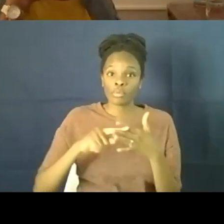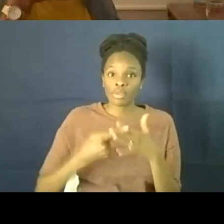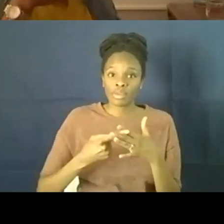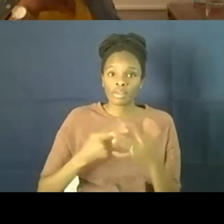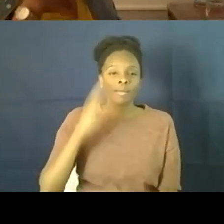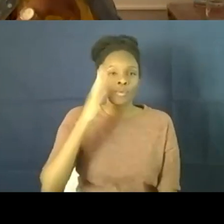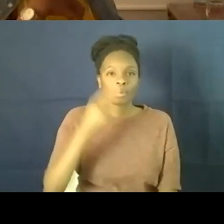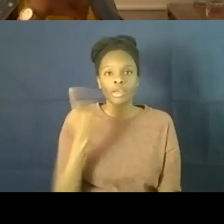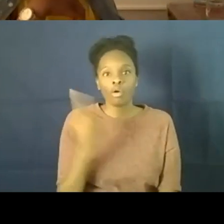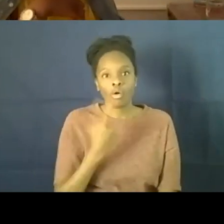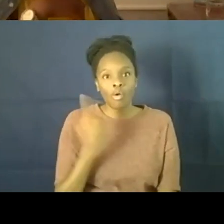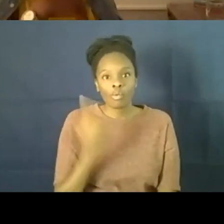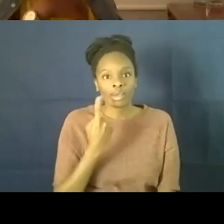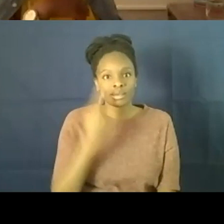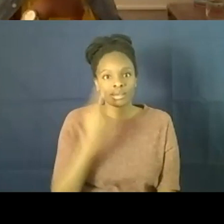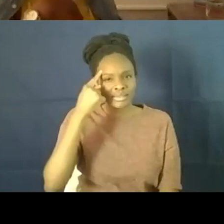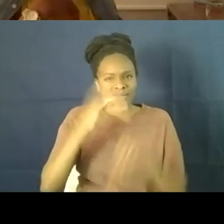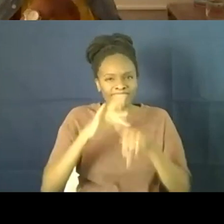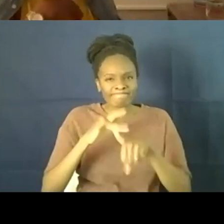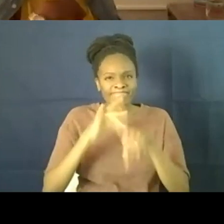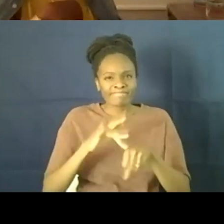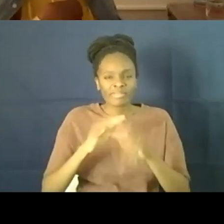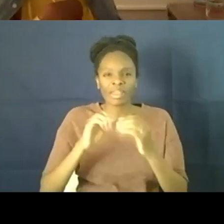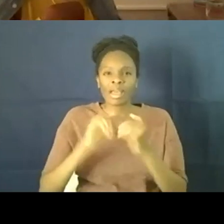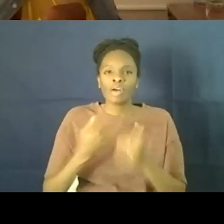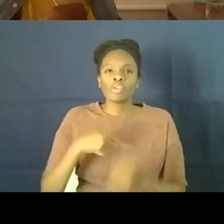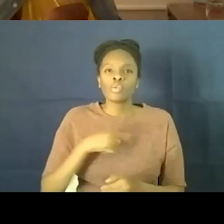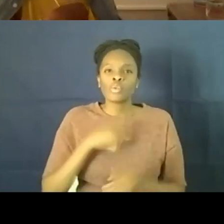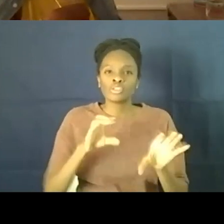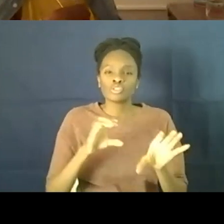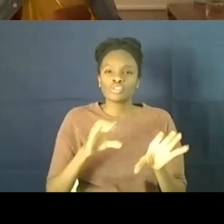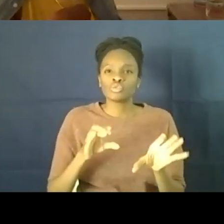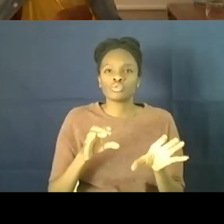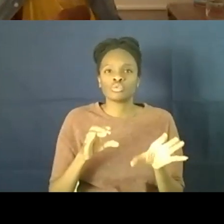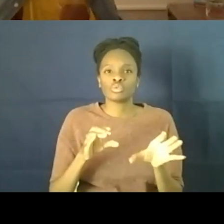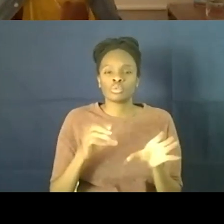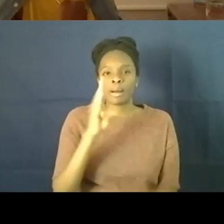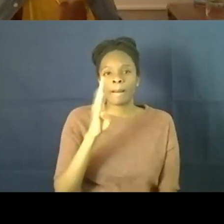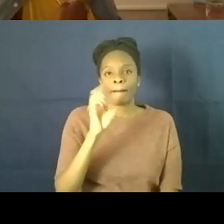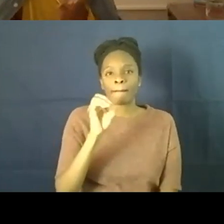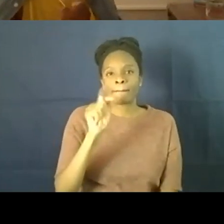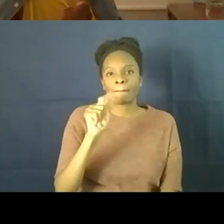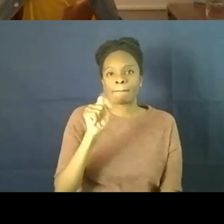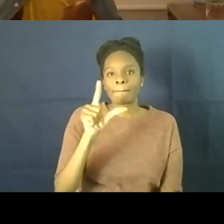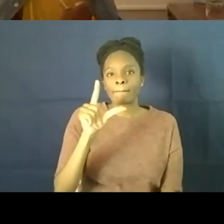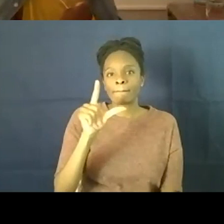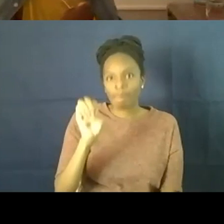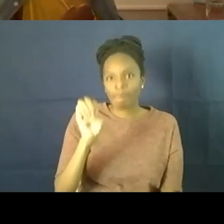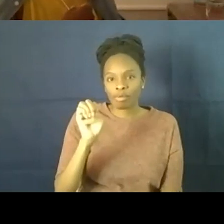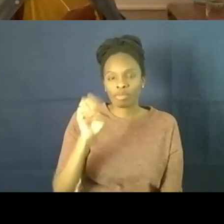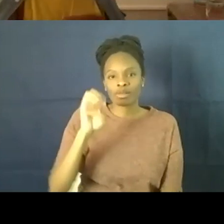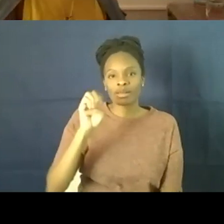on our mind as a show, like, how would we do a bottle episode? Because they save a lot of money. For those who don't know what that means, a bottle episode is like, you